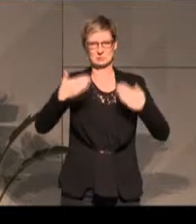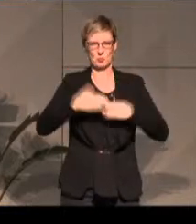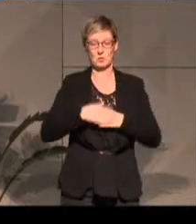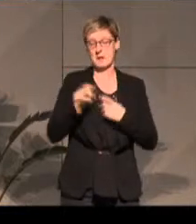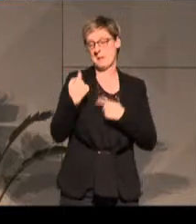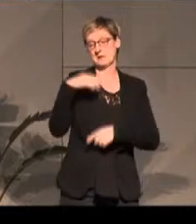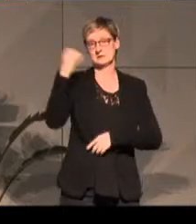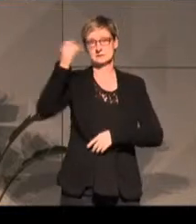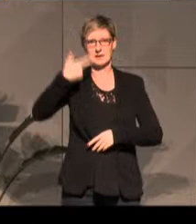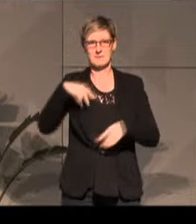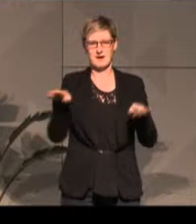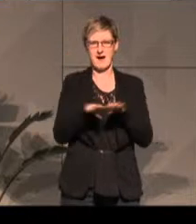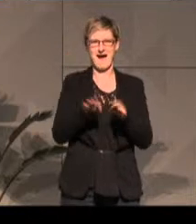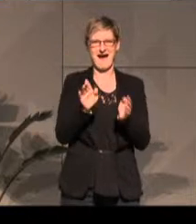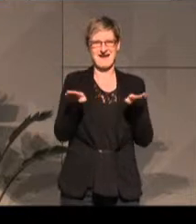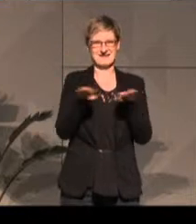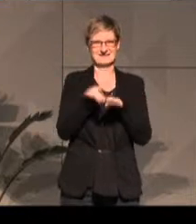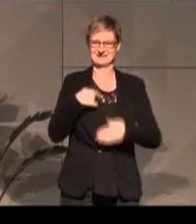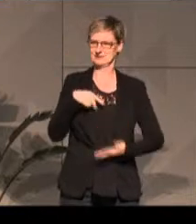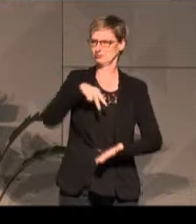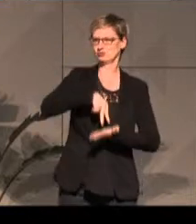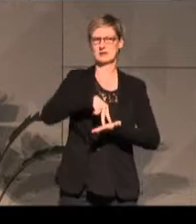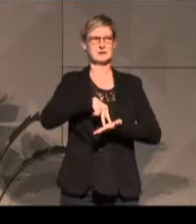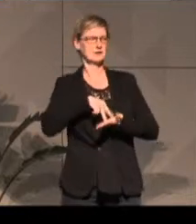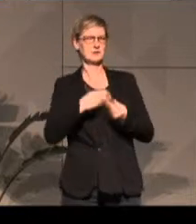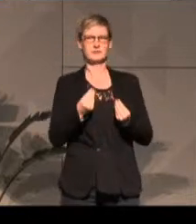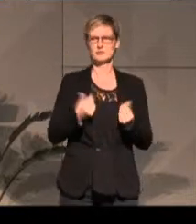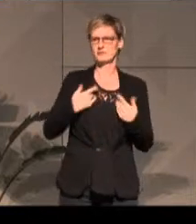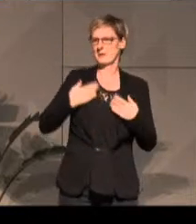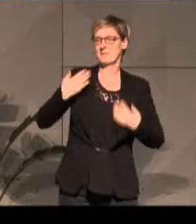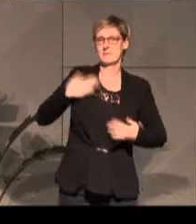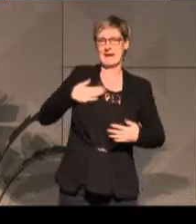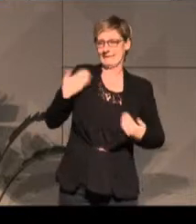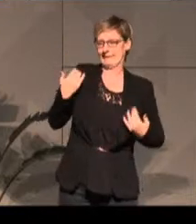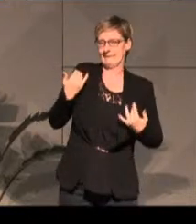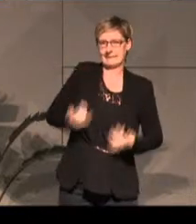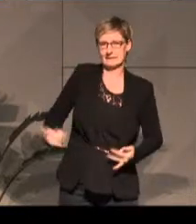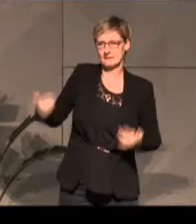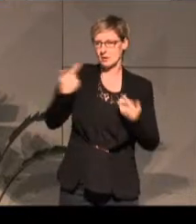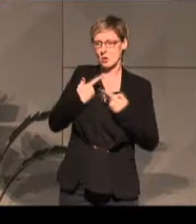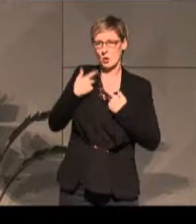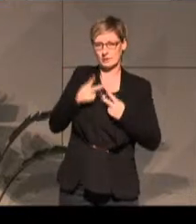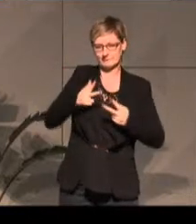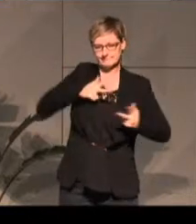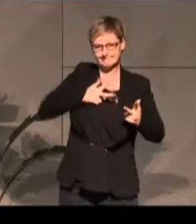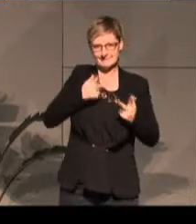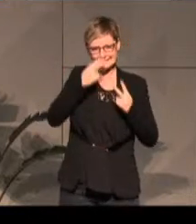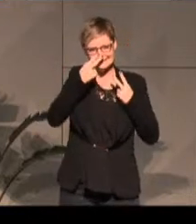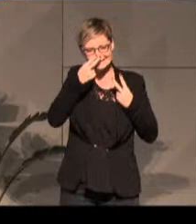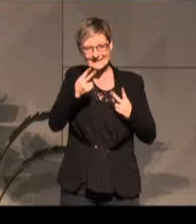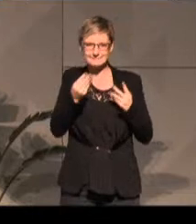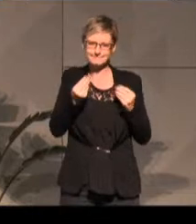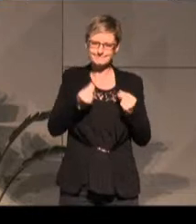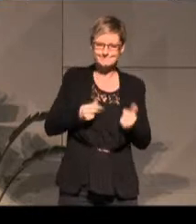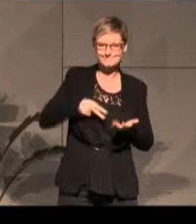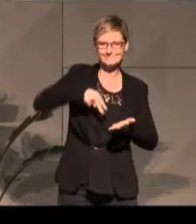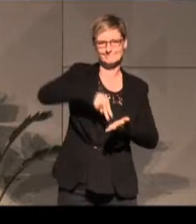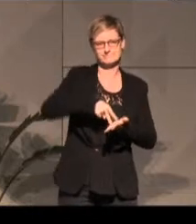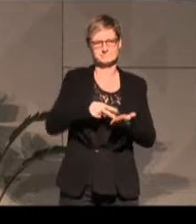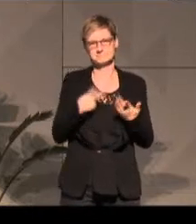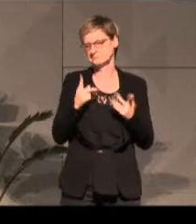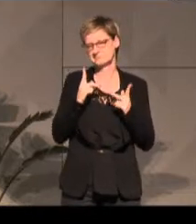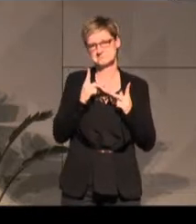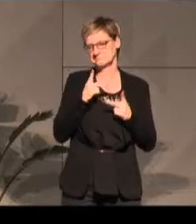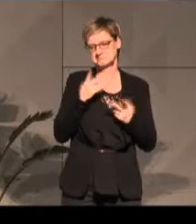When I stood there on the ice in the Arctic, and I thought that my children would not be able to see this with their own eyes or live it in